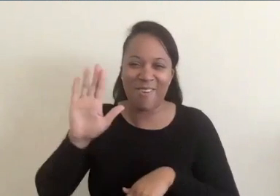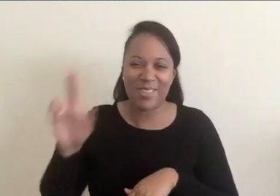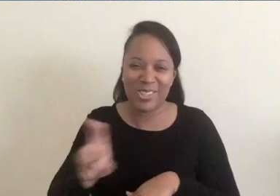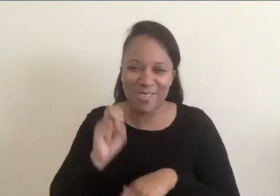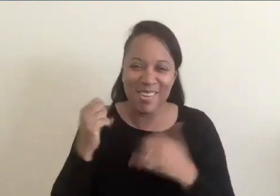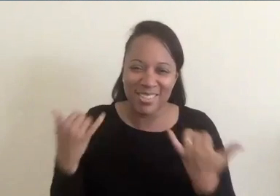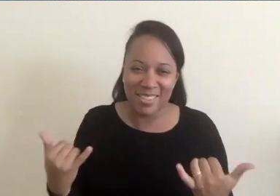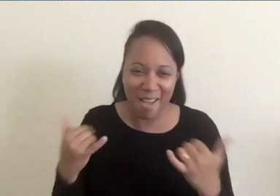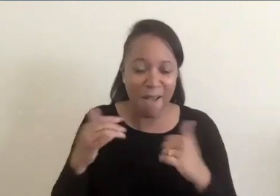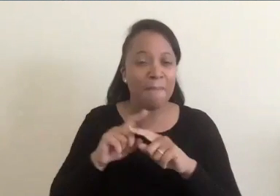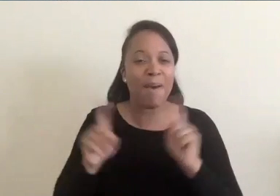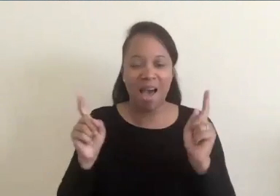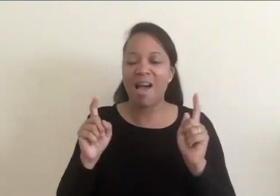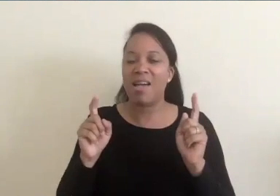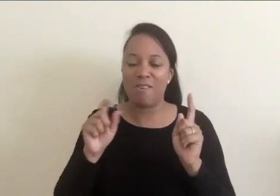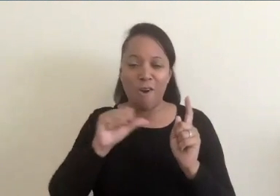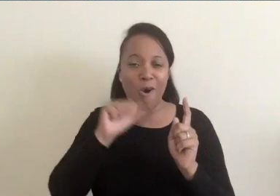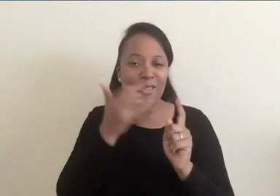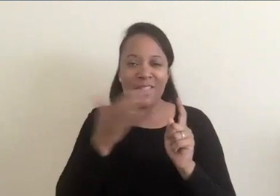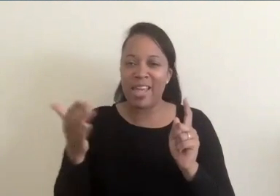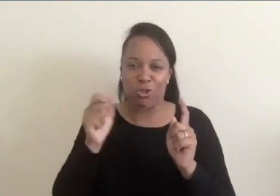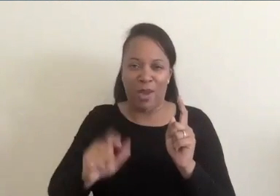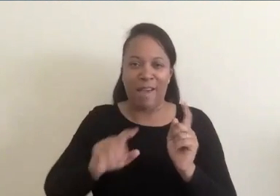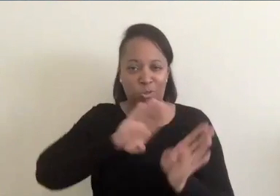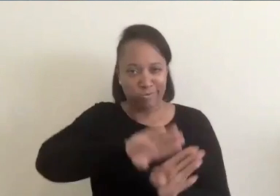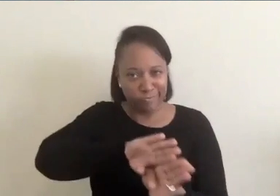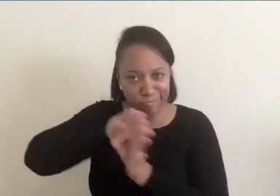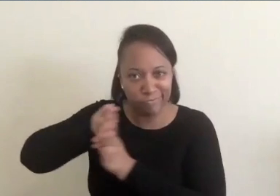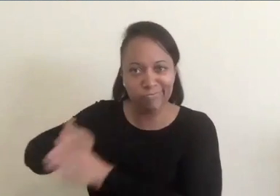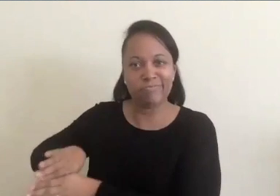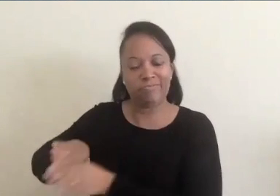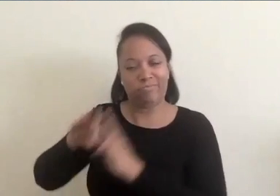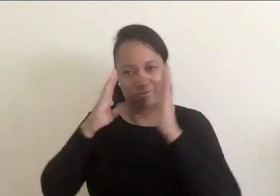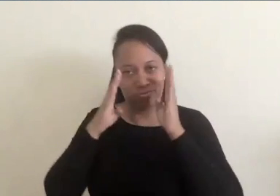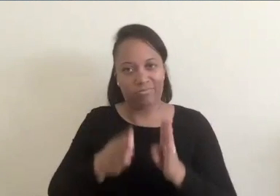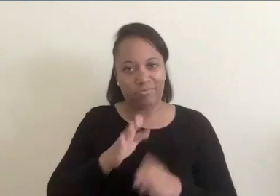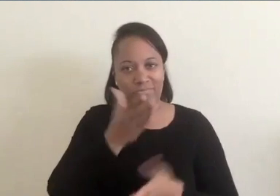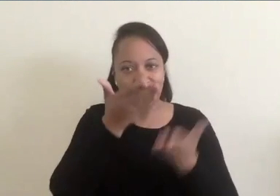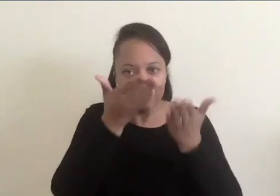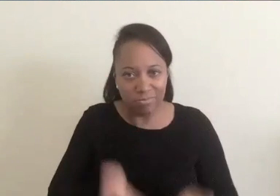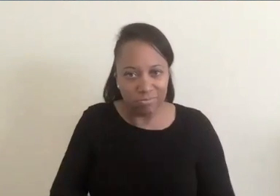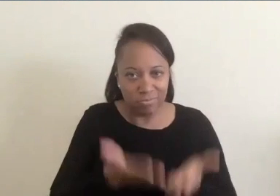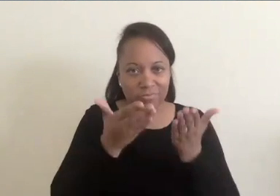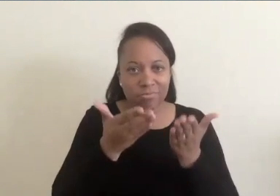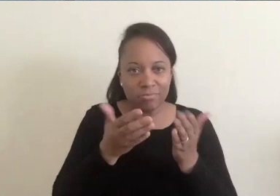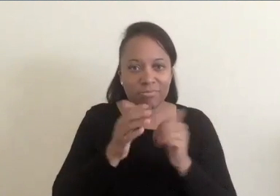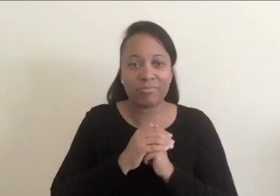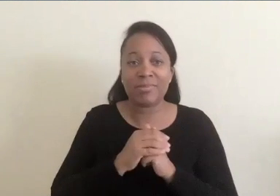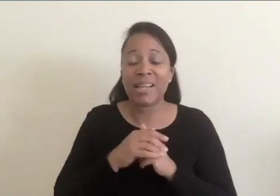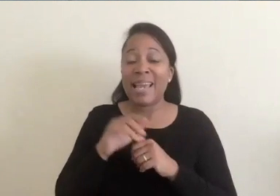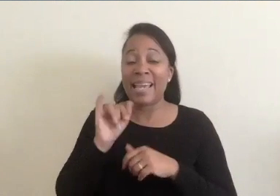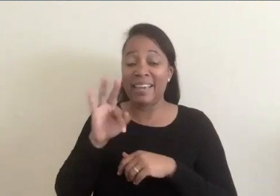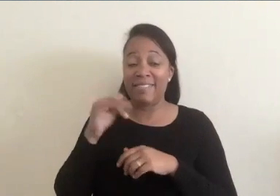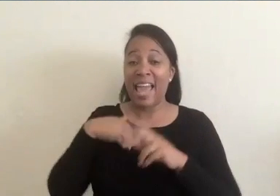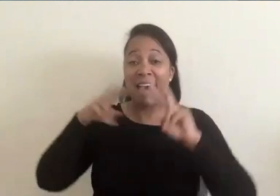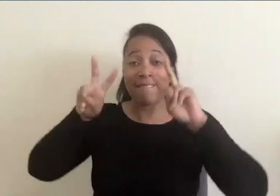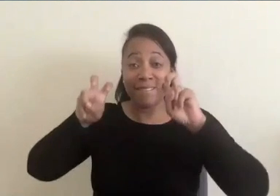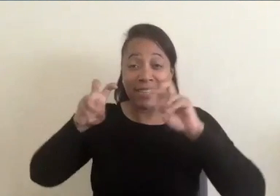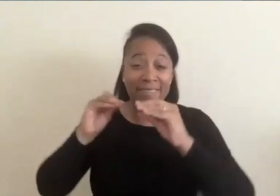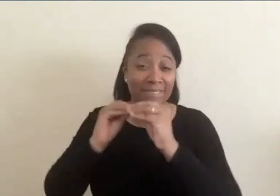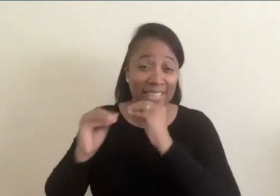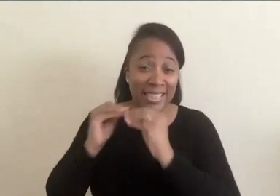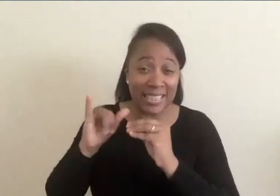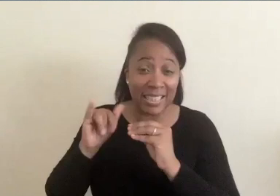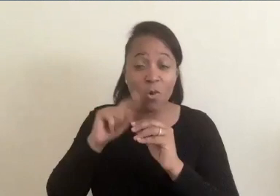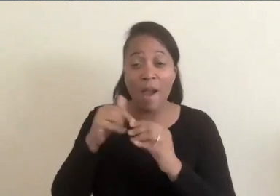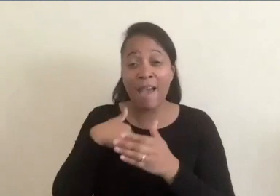way. But other than that, someone is disabled, even if they, quote unquote, have fixed it or remedied